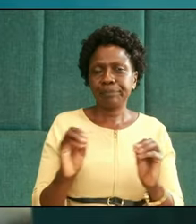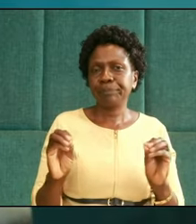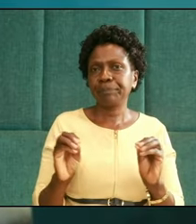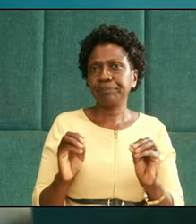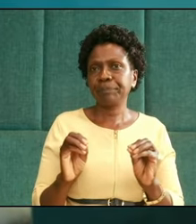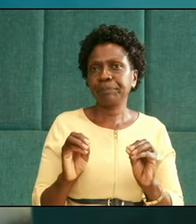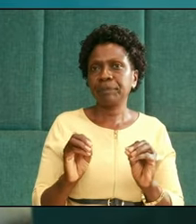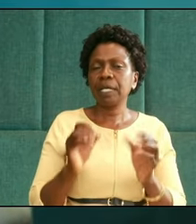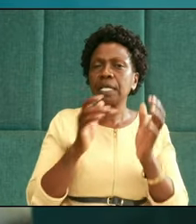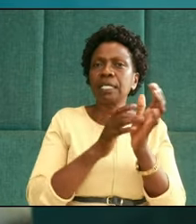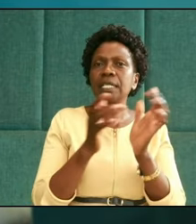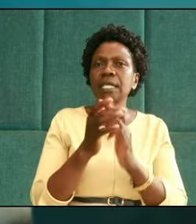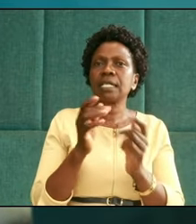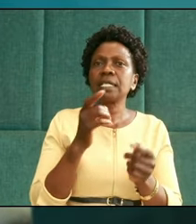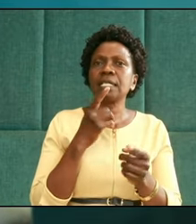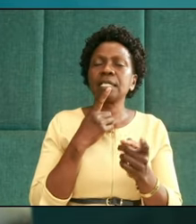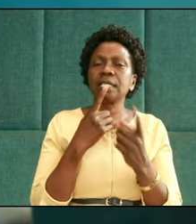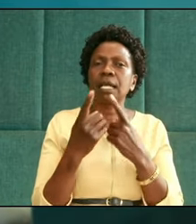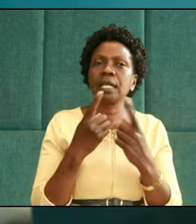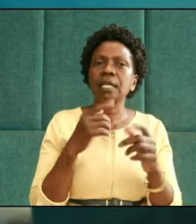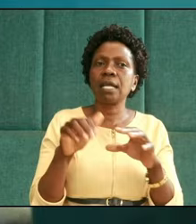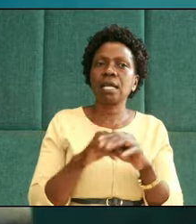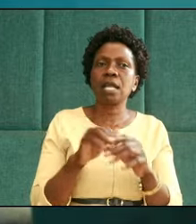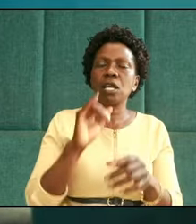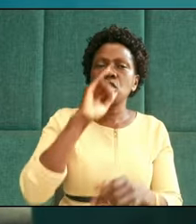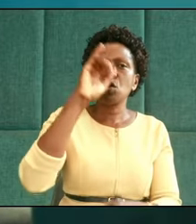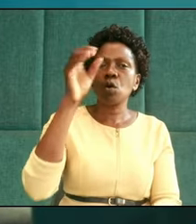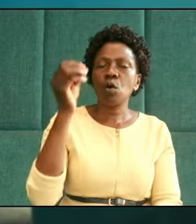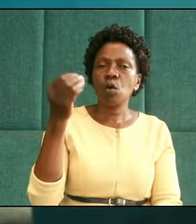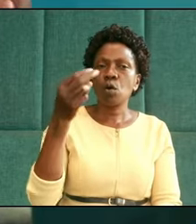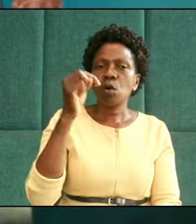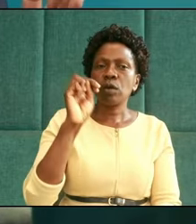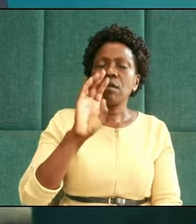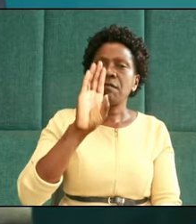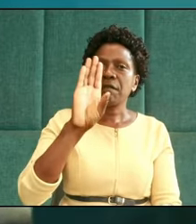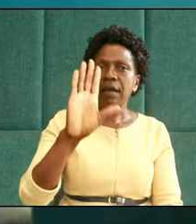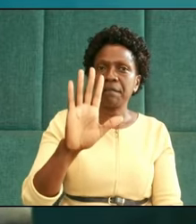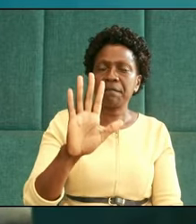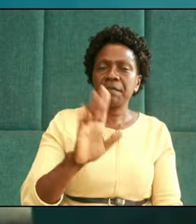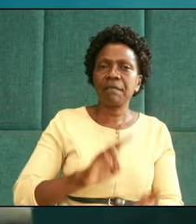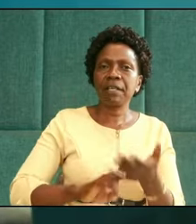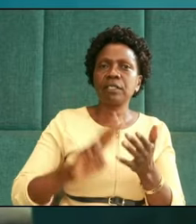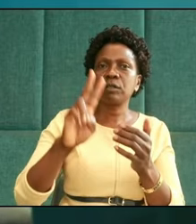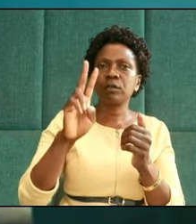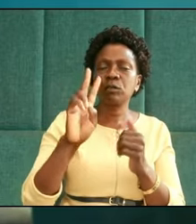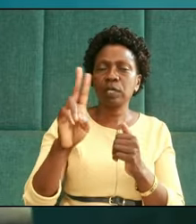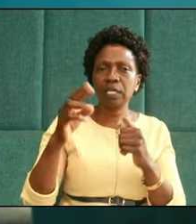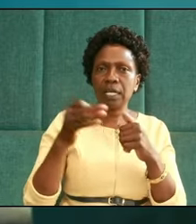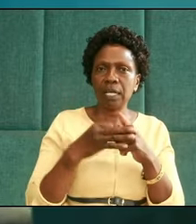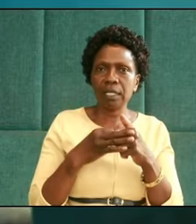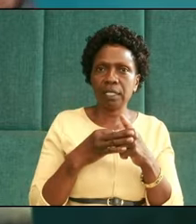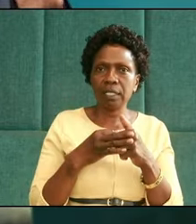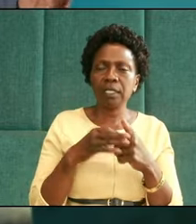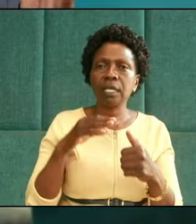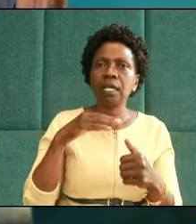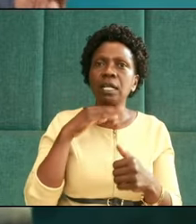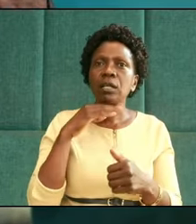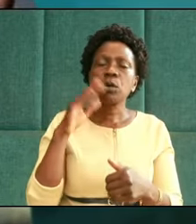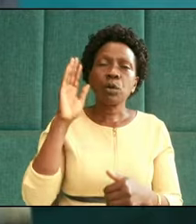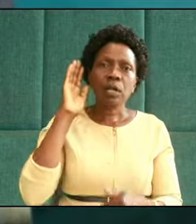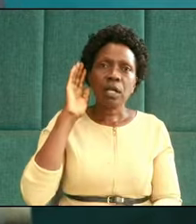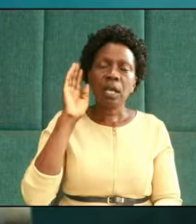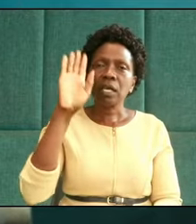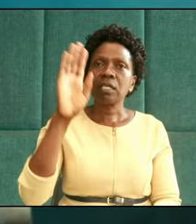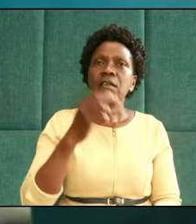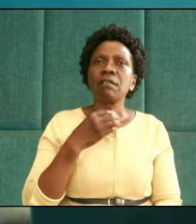out. Jesus said it in John 5 verse 28. Do not be amazed. The dead will hear his